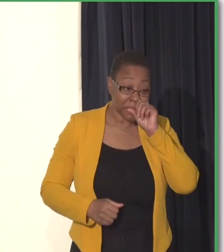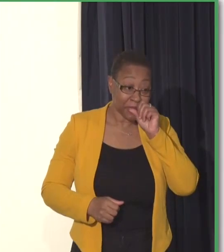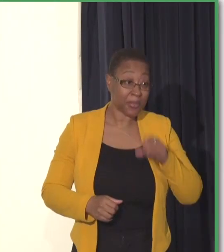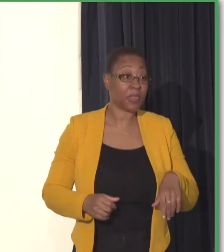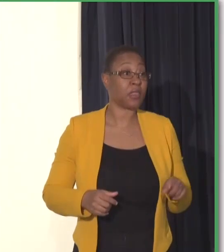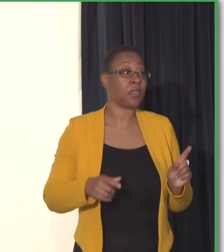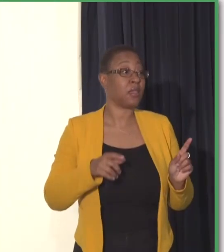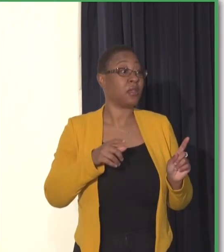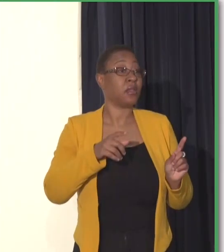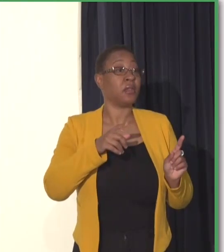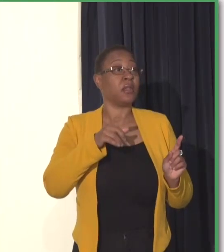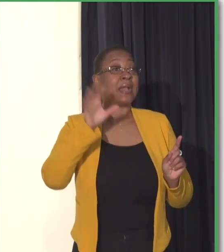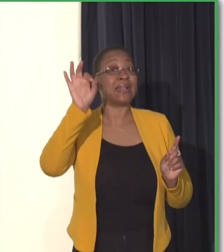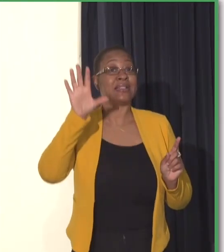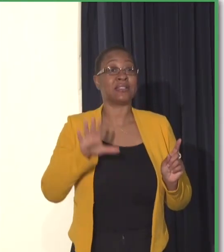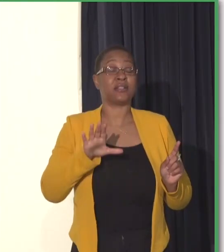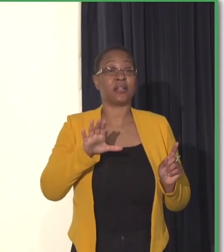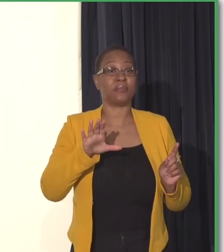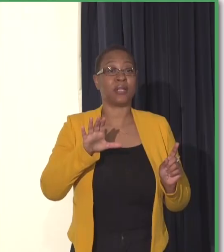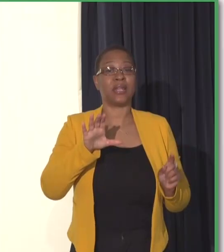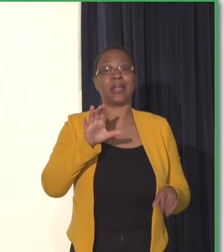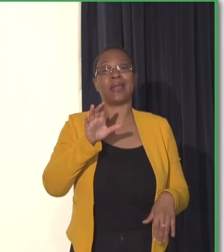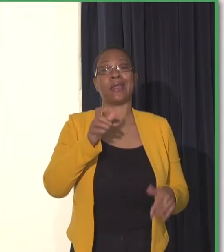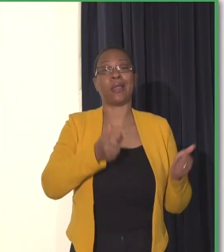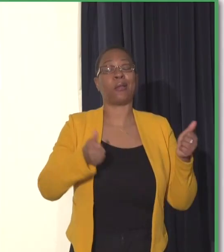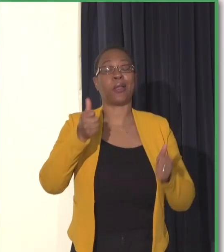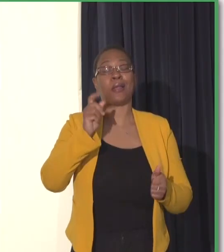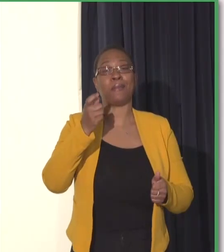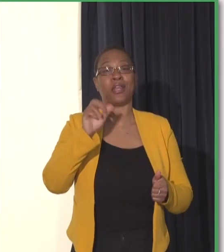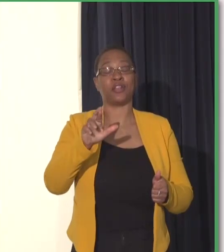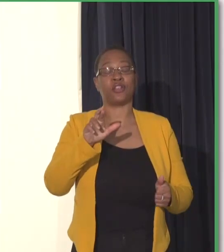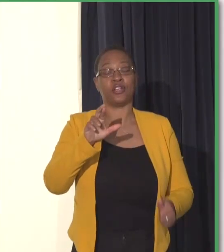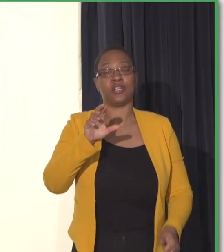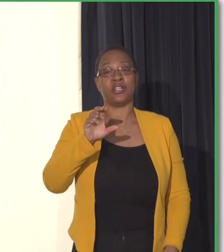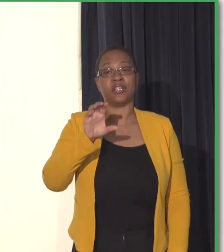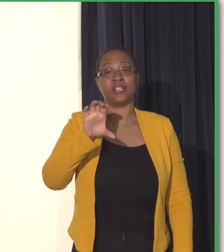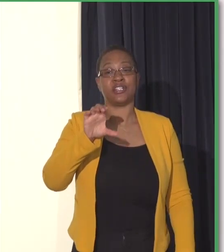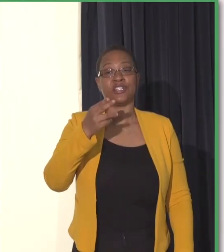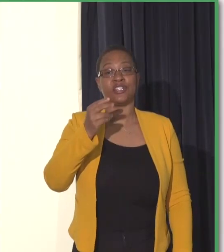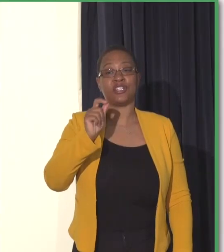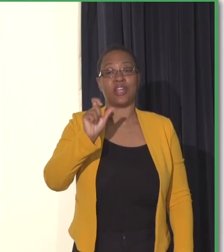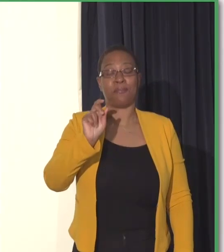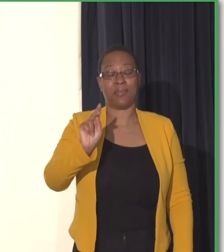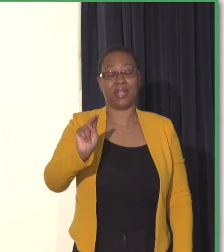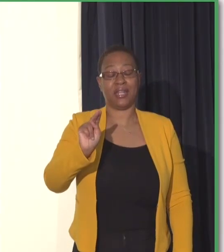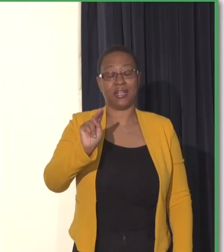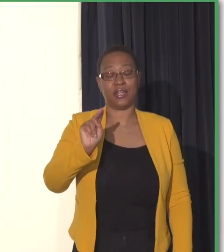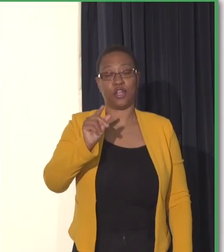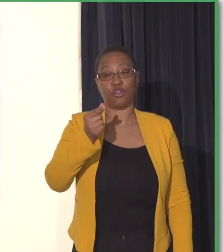I have Commander Chaplain Gregory Wilson online?